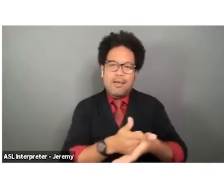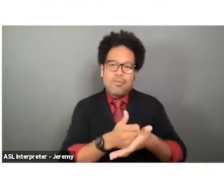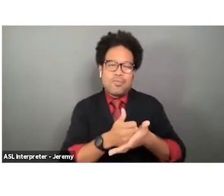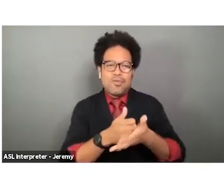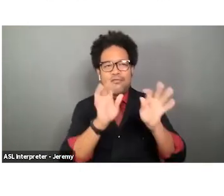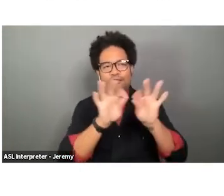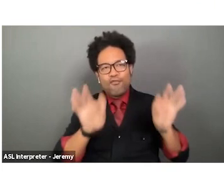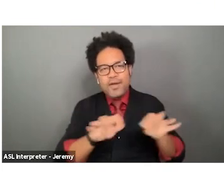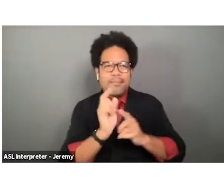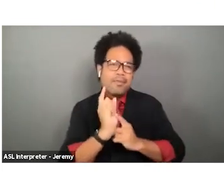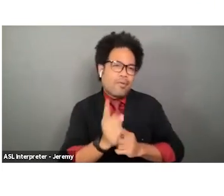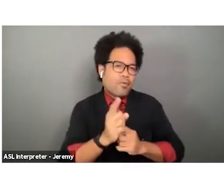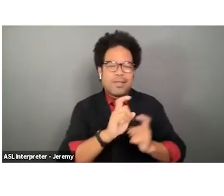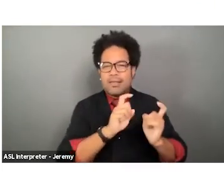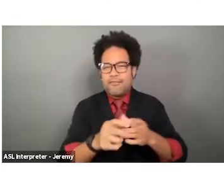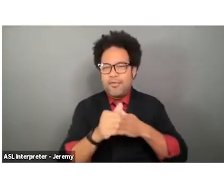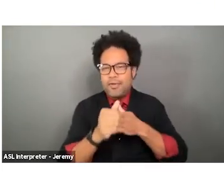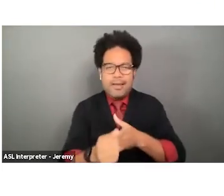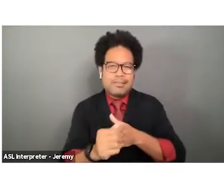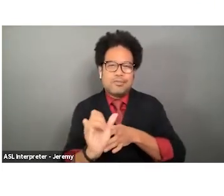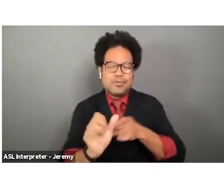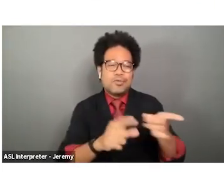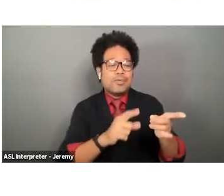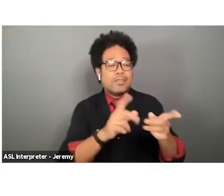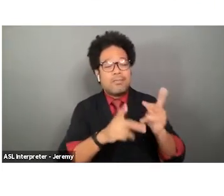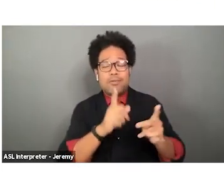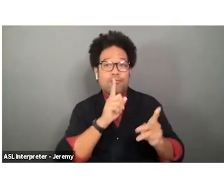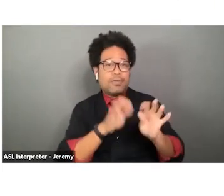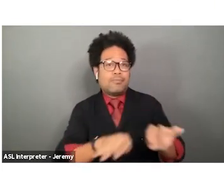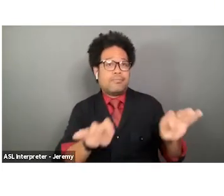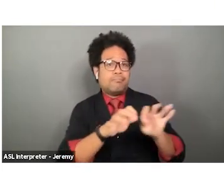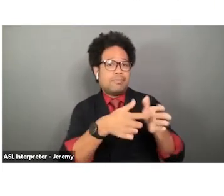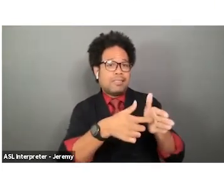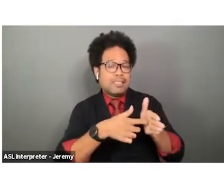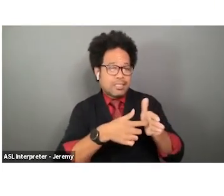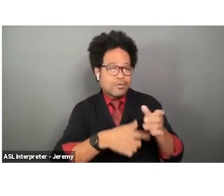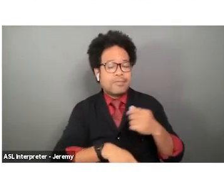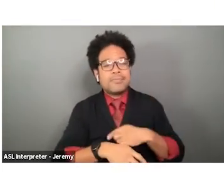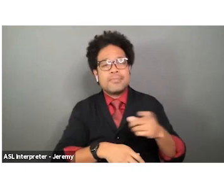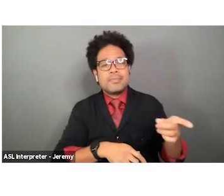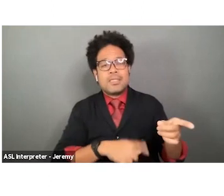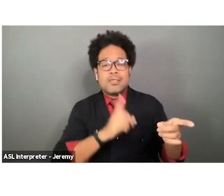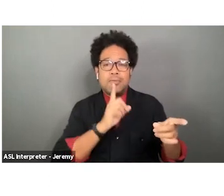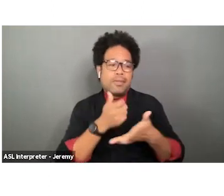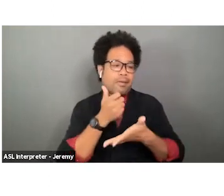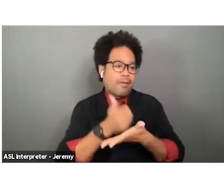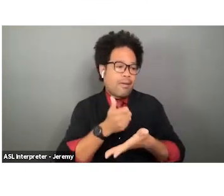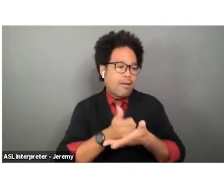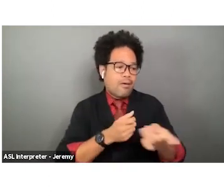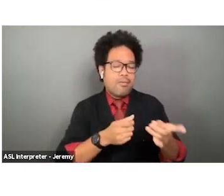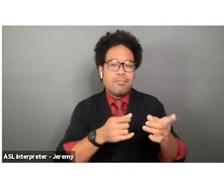that sort of guidance as well. These folks are very necessary. And really helping to